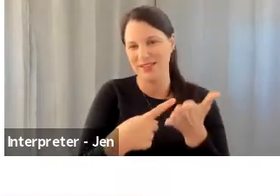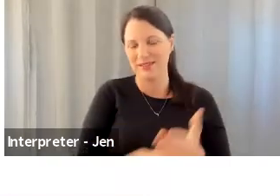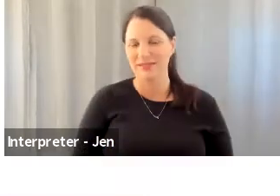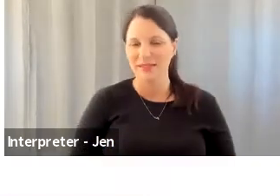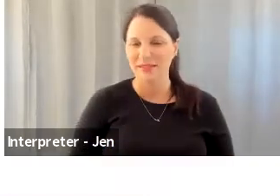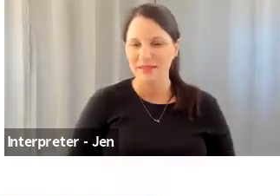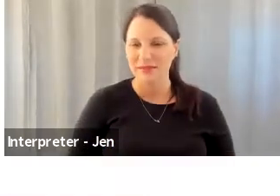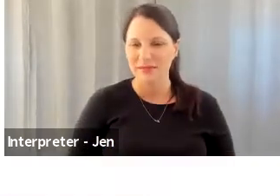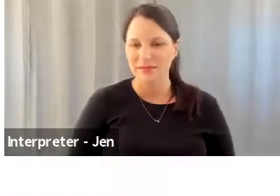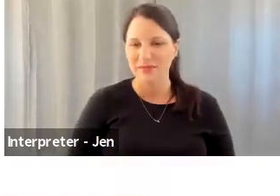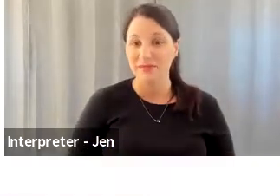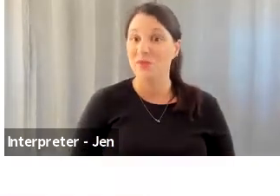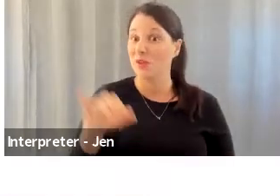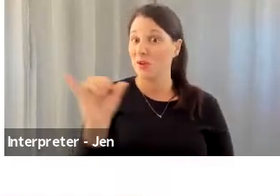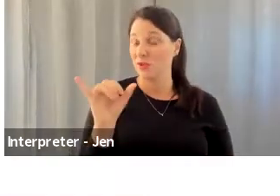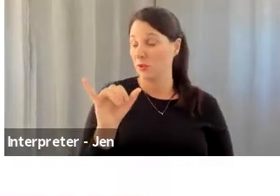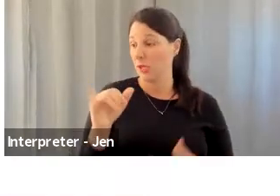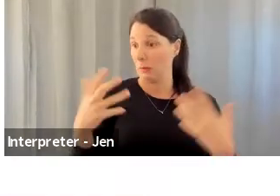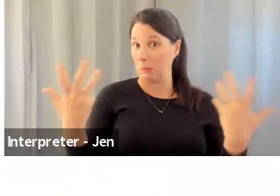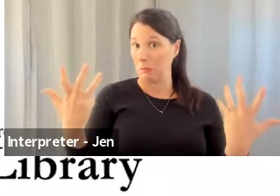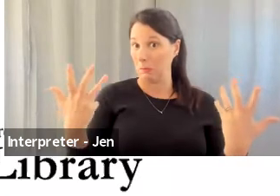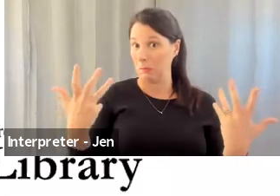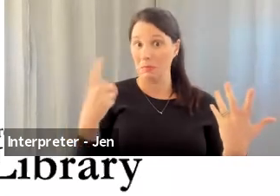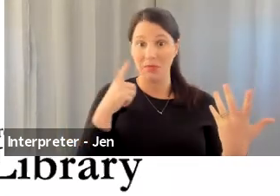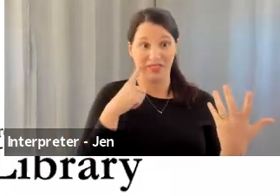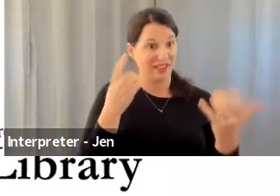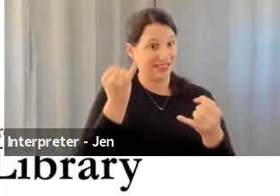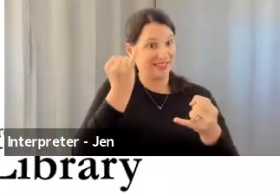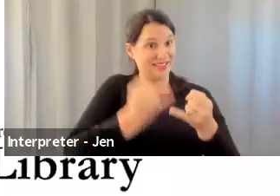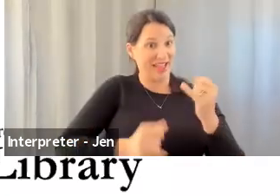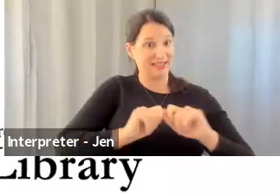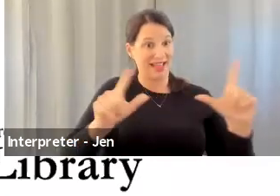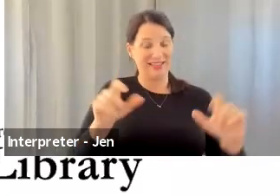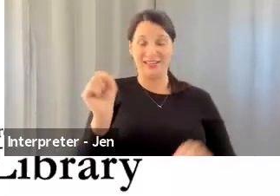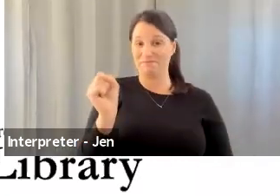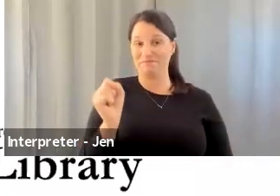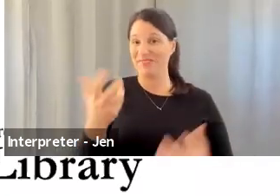And that is the last slide I think I have. Yeah.